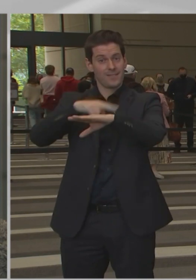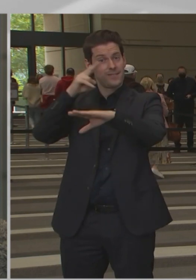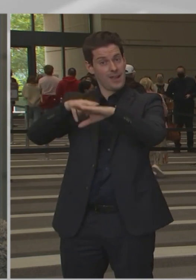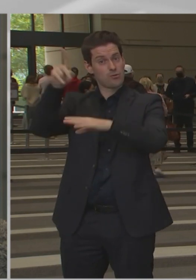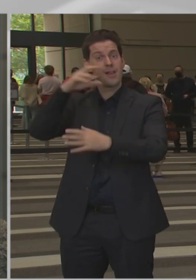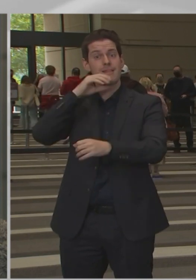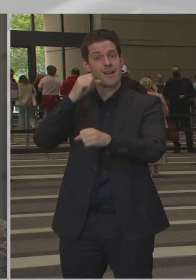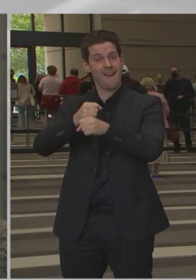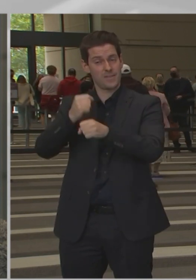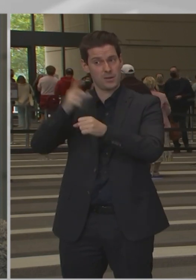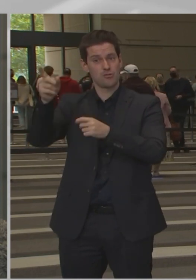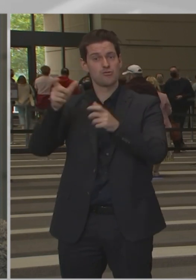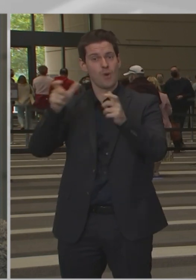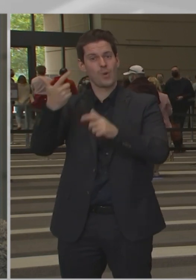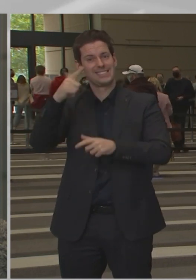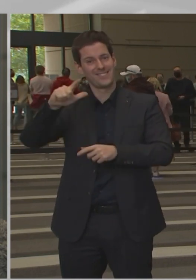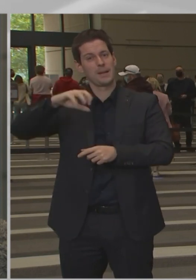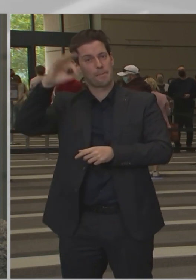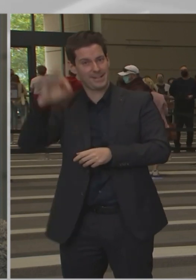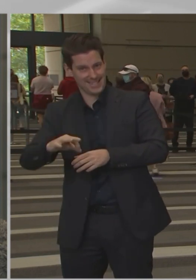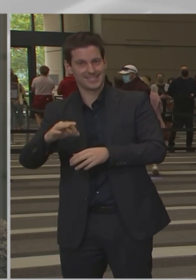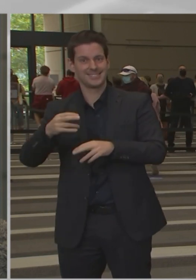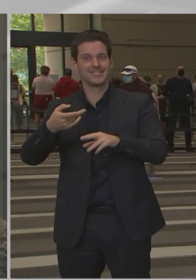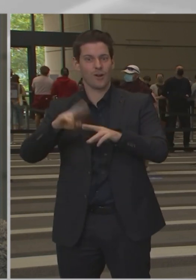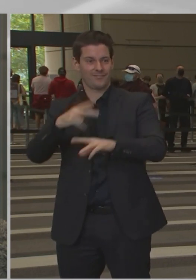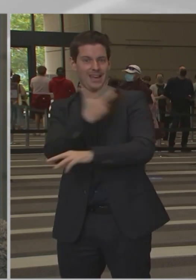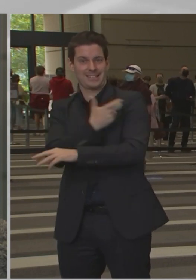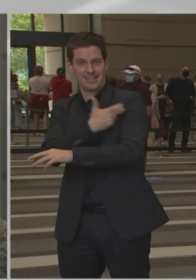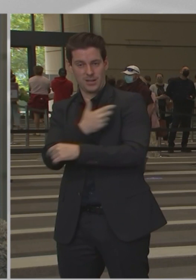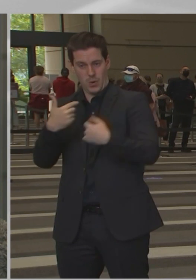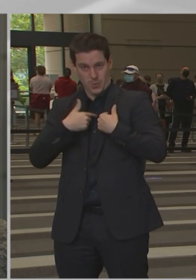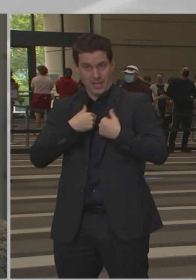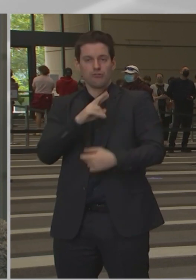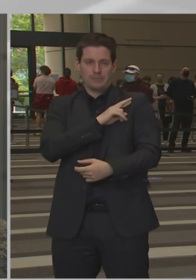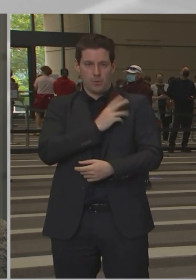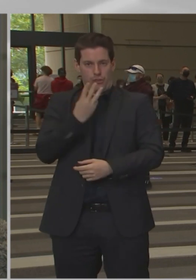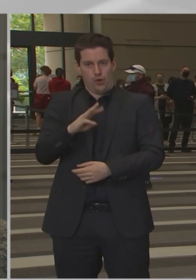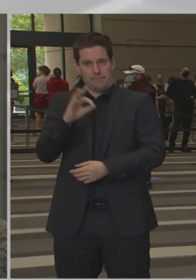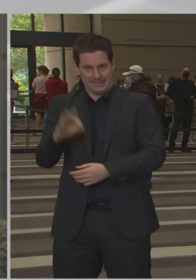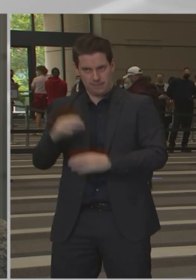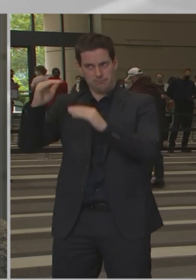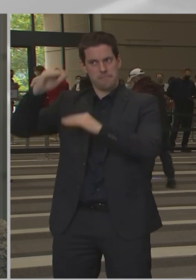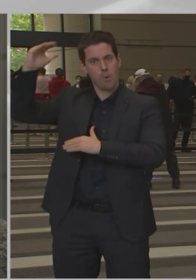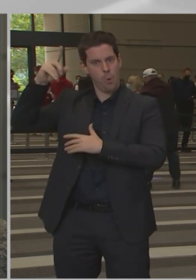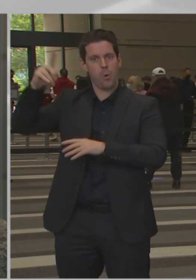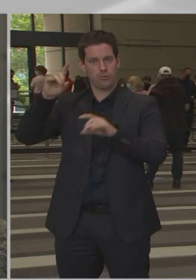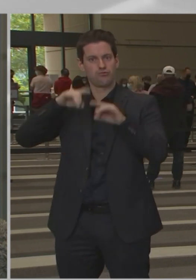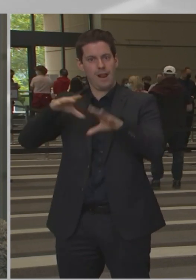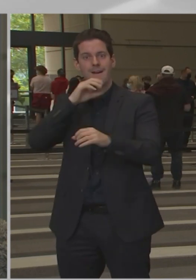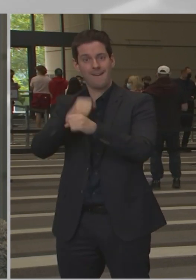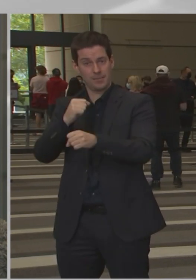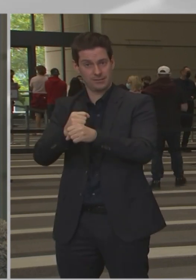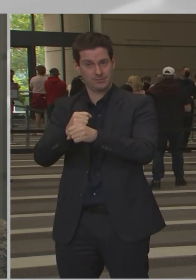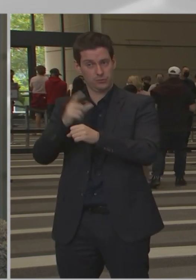30%. And as we get more and more supply that is due in September, and then of course through